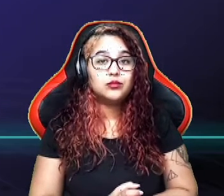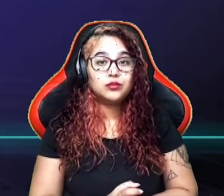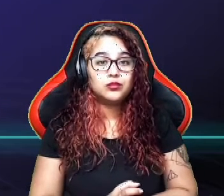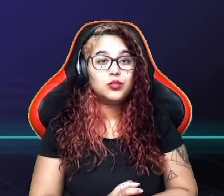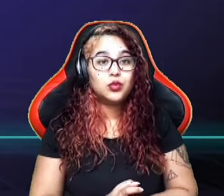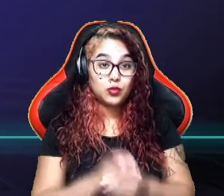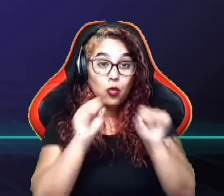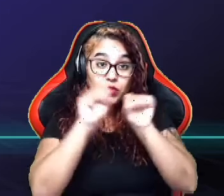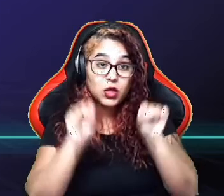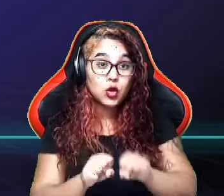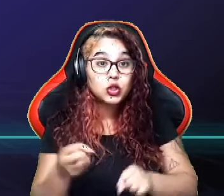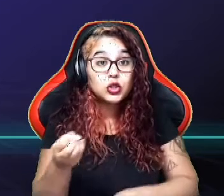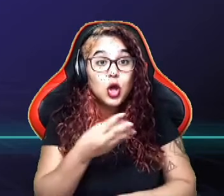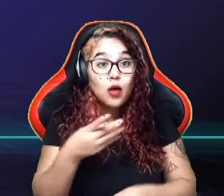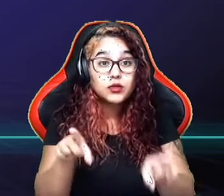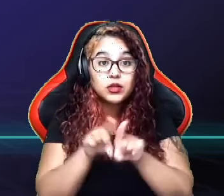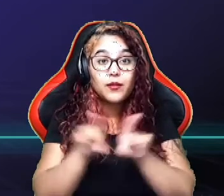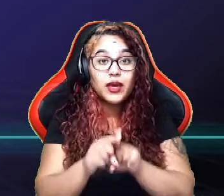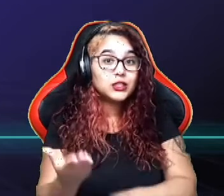these classic games.